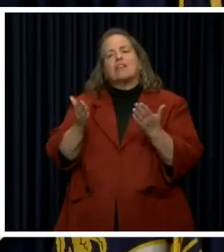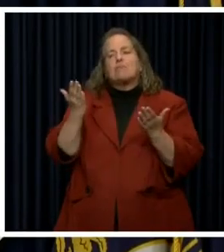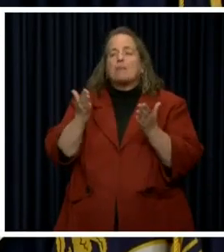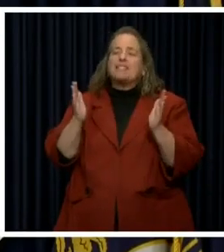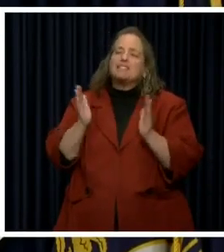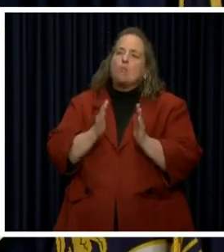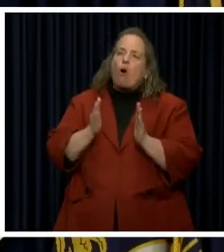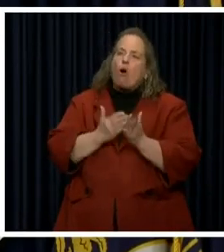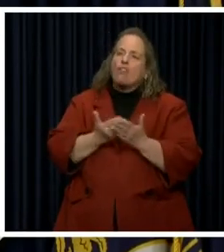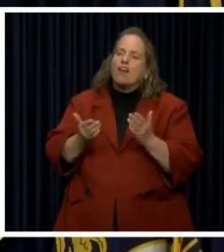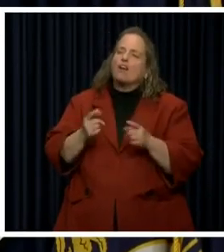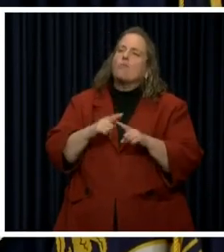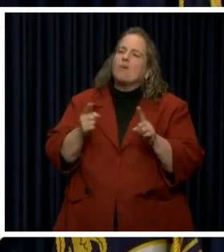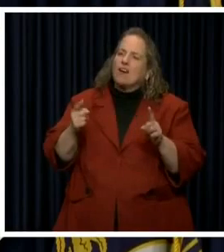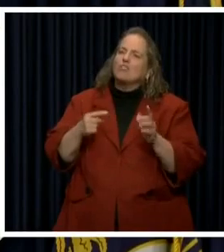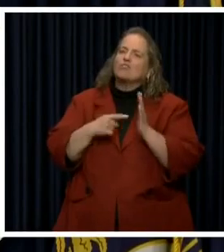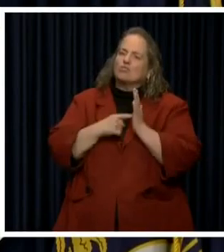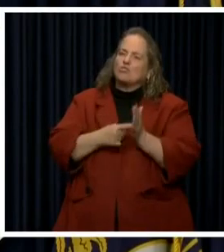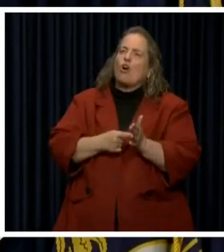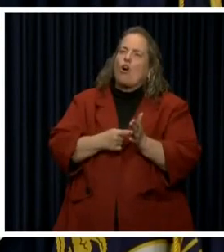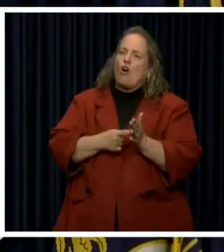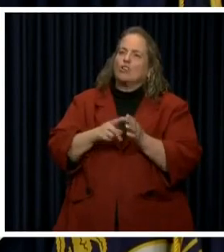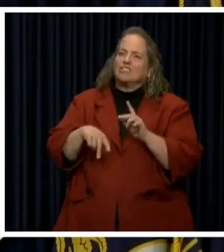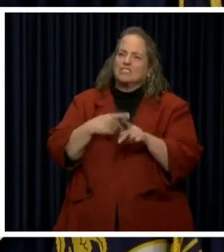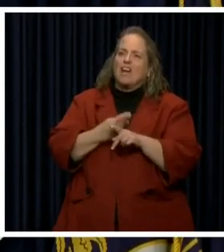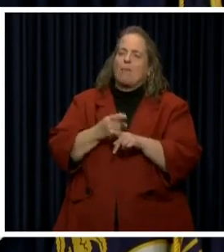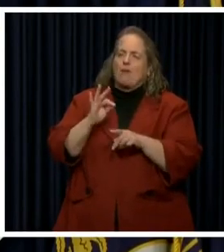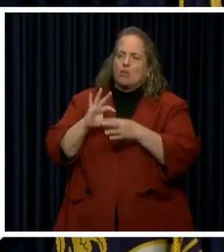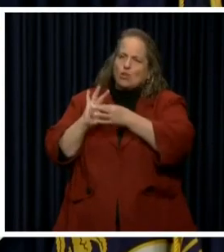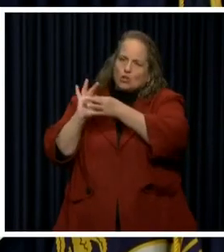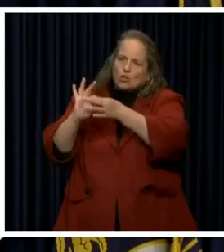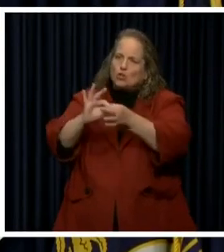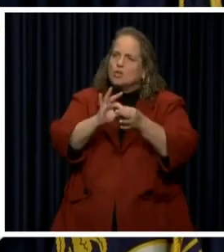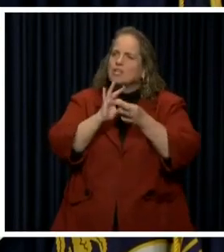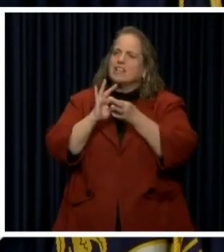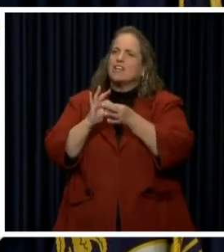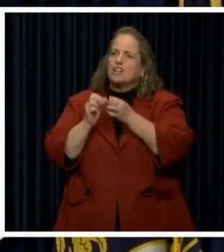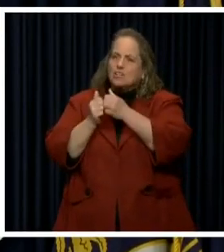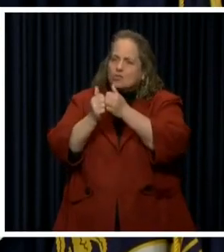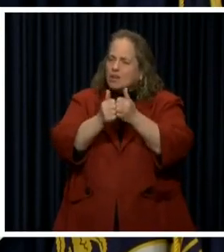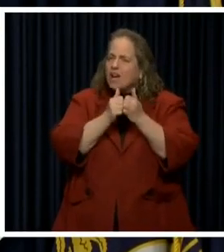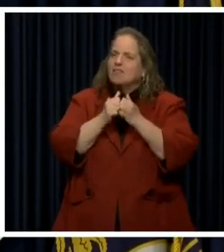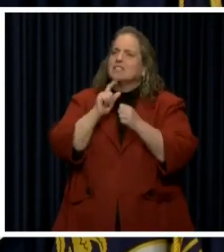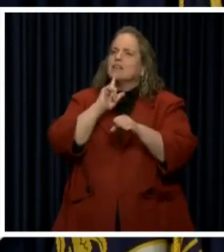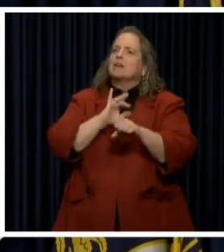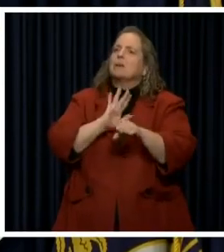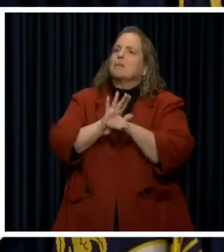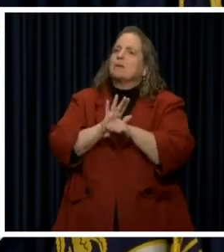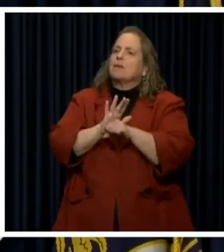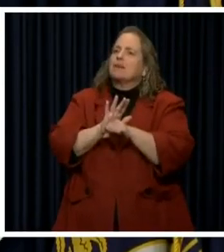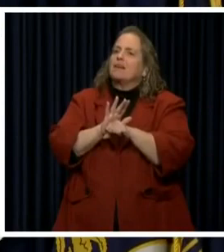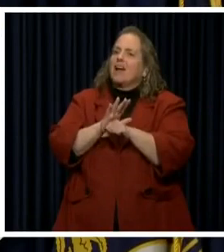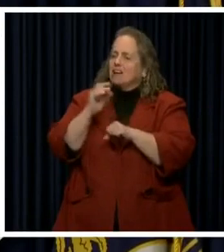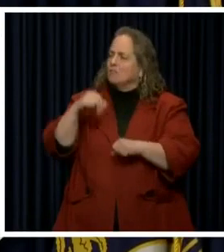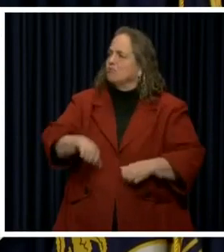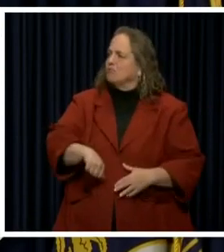small before this, but show a type of unity, togetherness, and commitment, and also